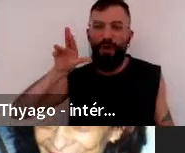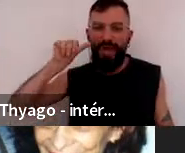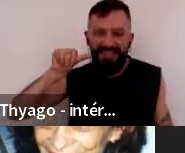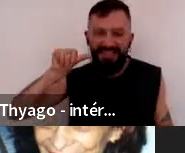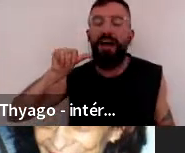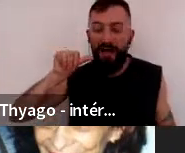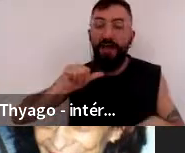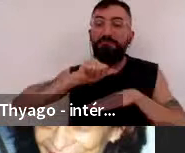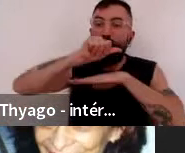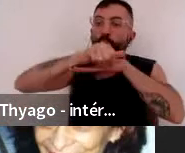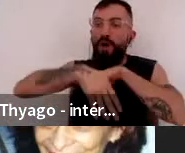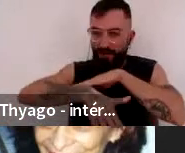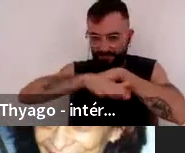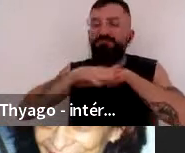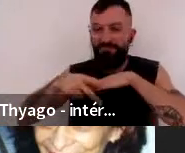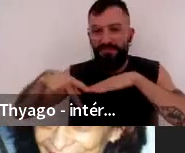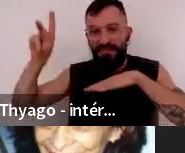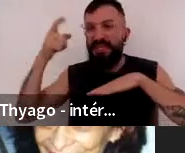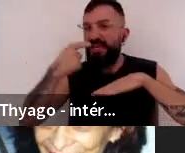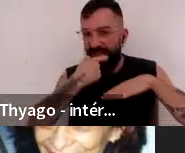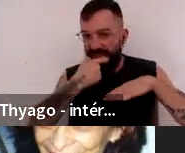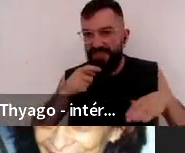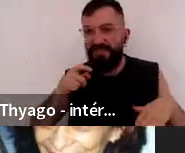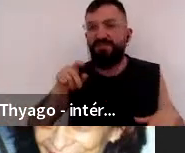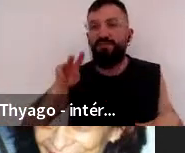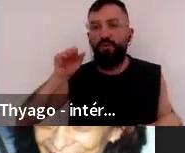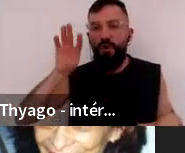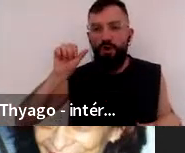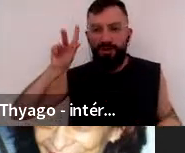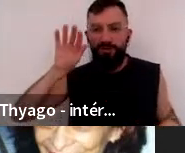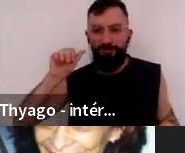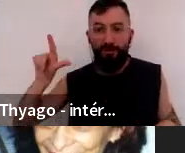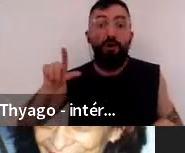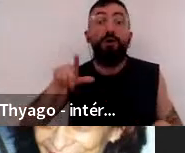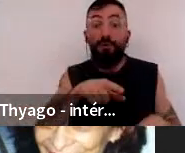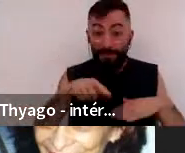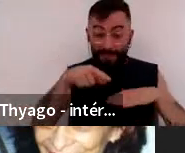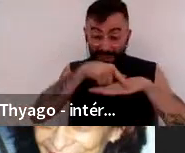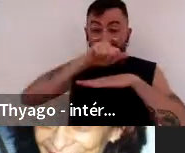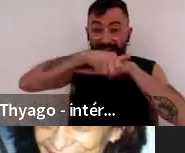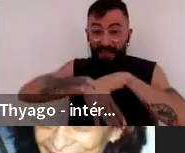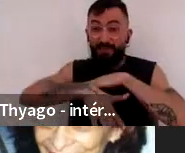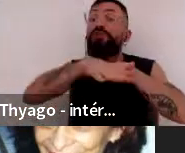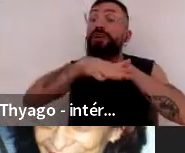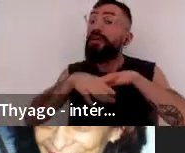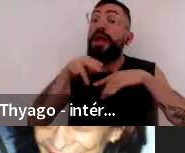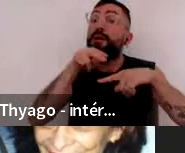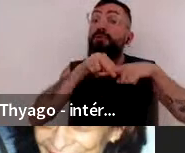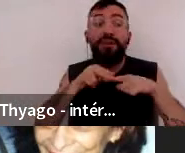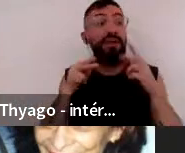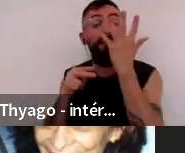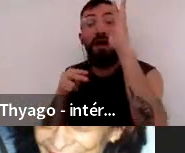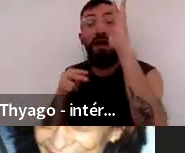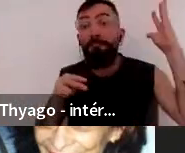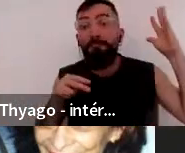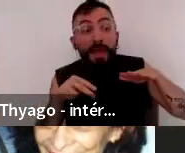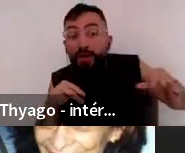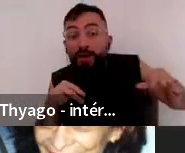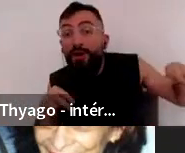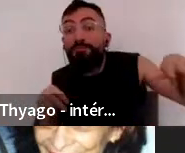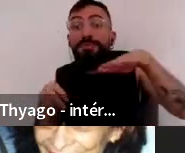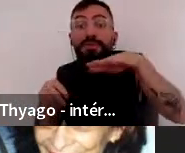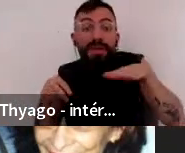English waterfall. So as far as I could discover, in this neighborhood, there was